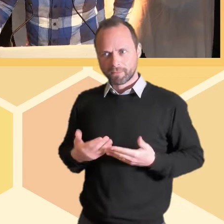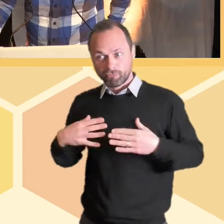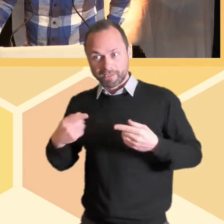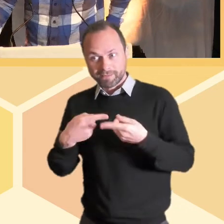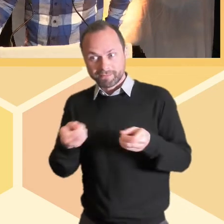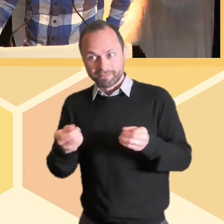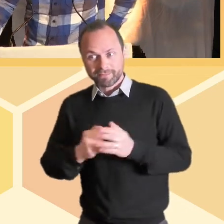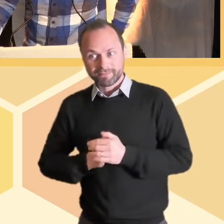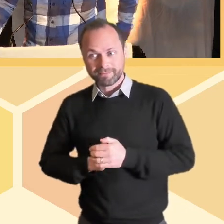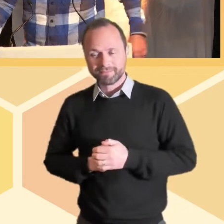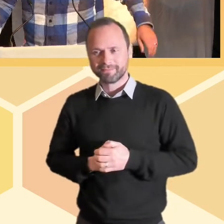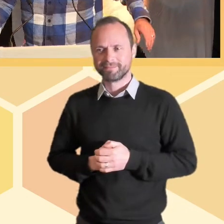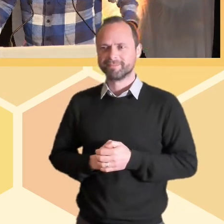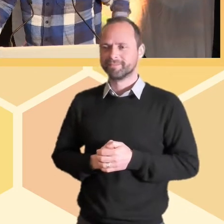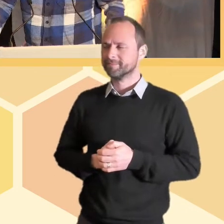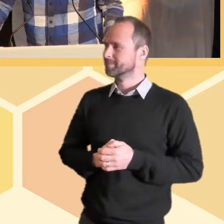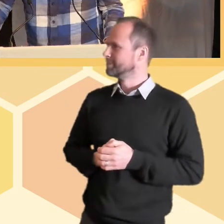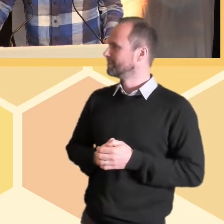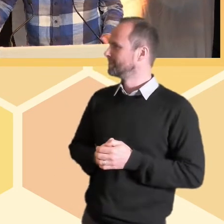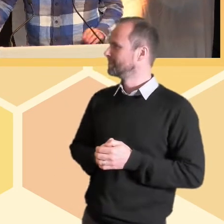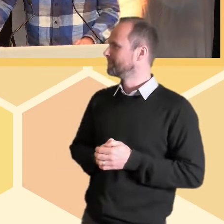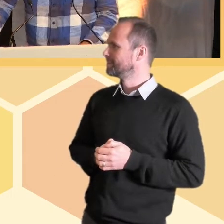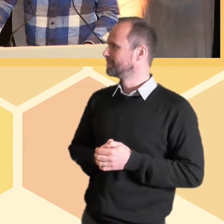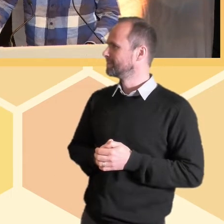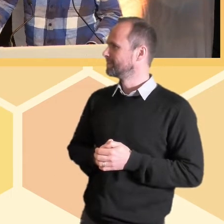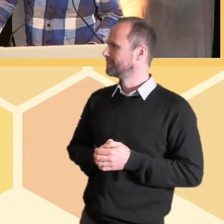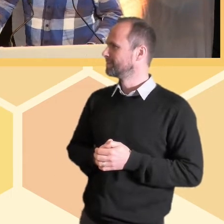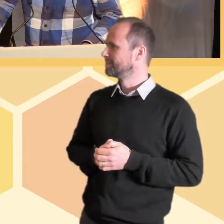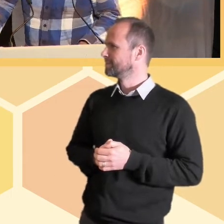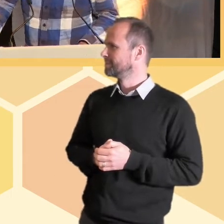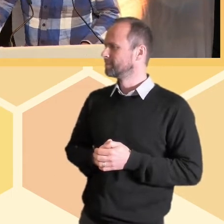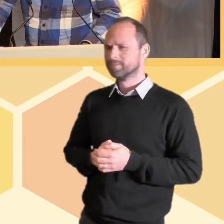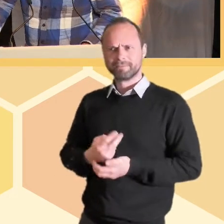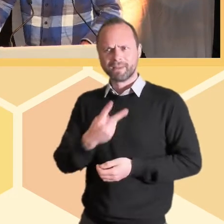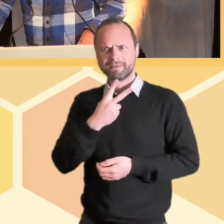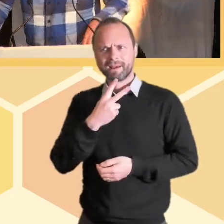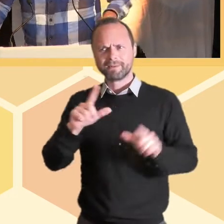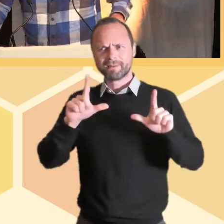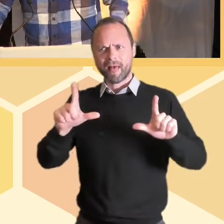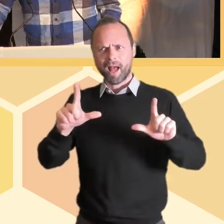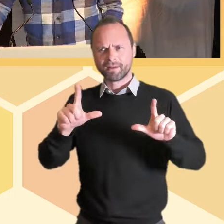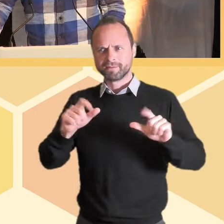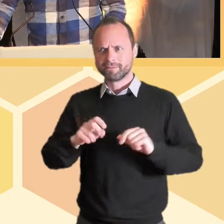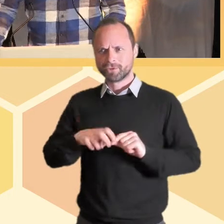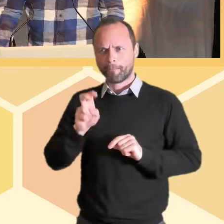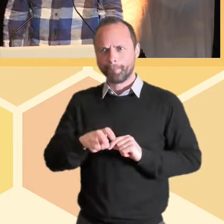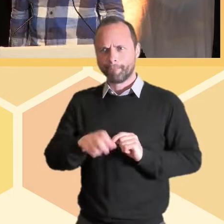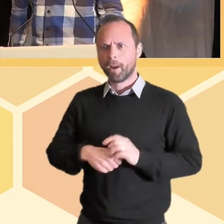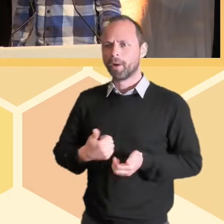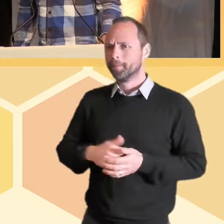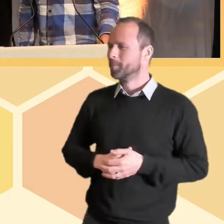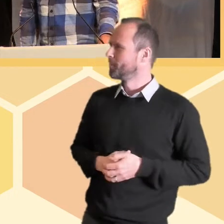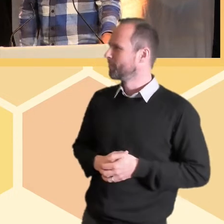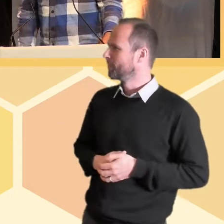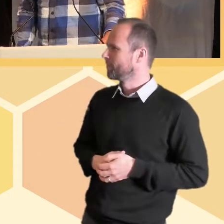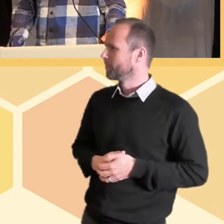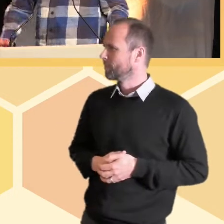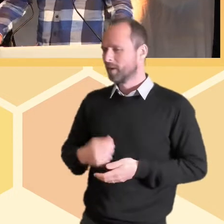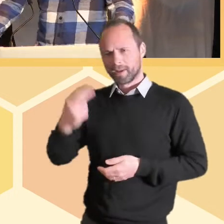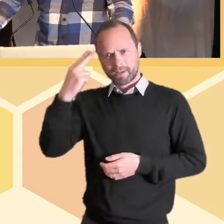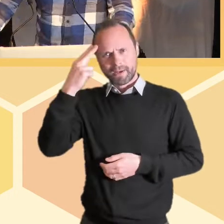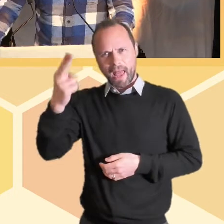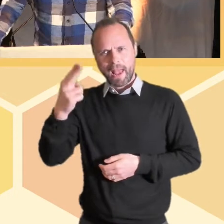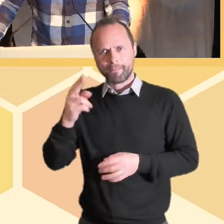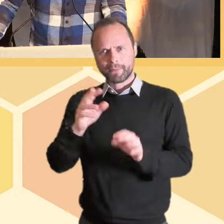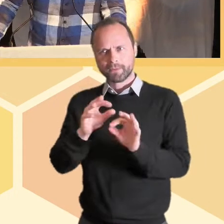It's all good. Hey, there they are. It's the second one. I'll jump in there. This one's called Needing Getting, this